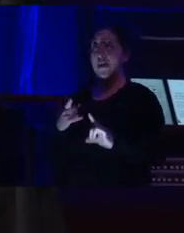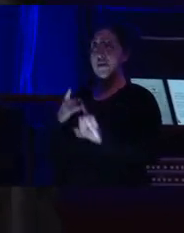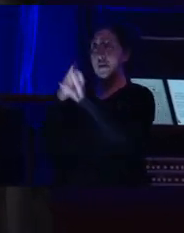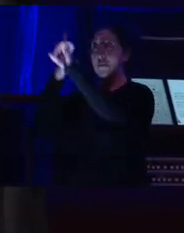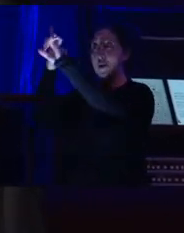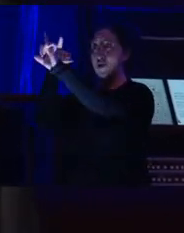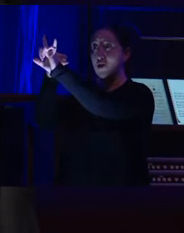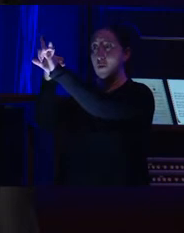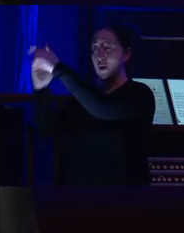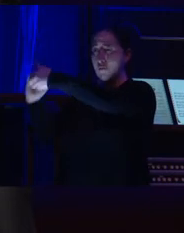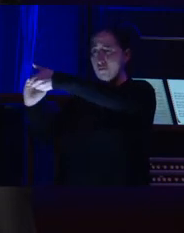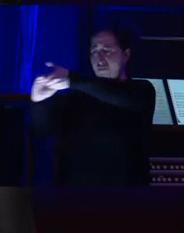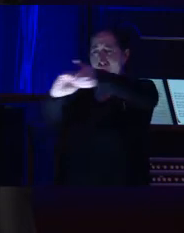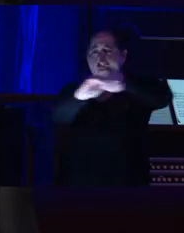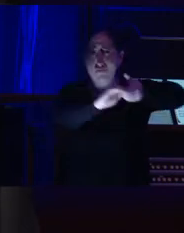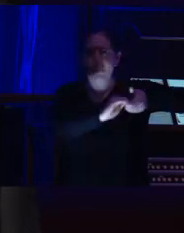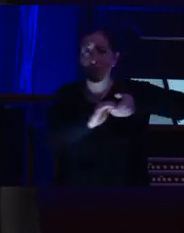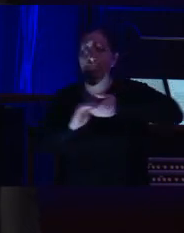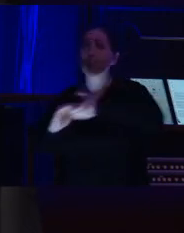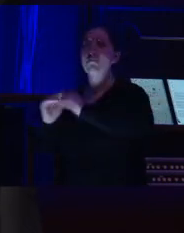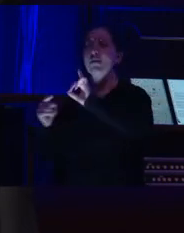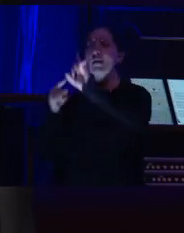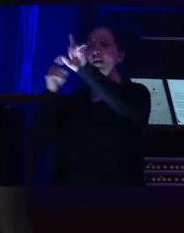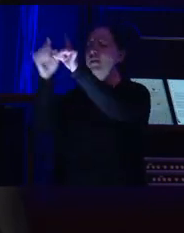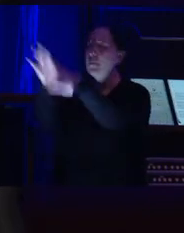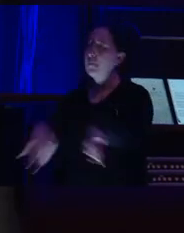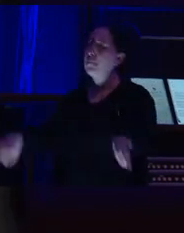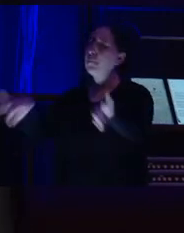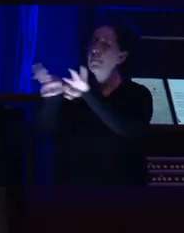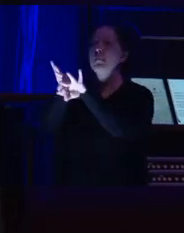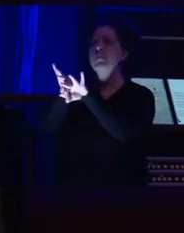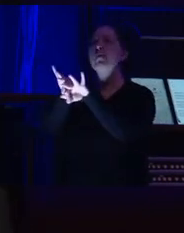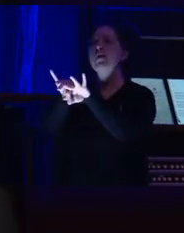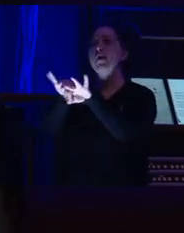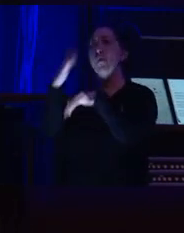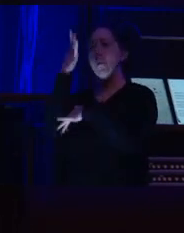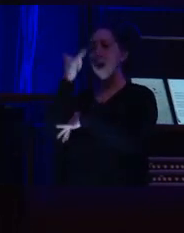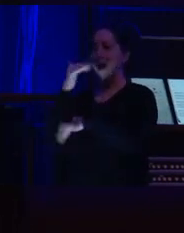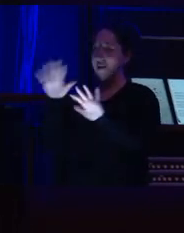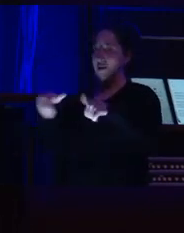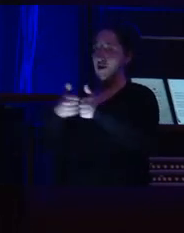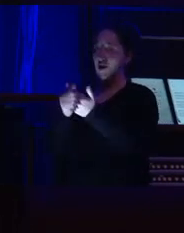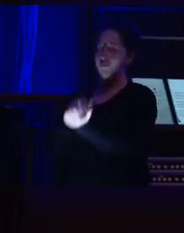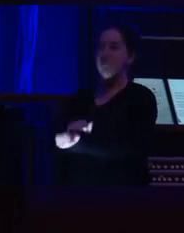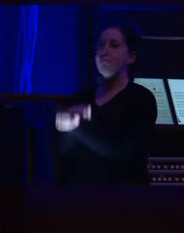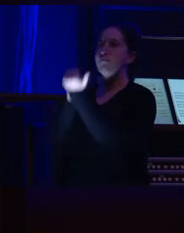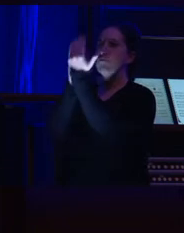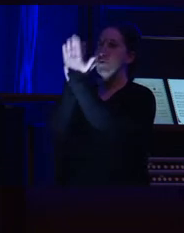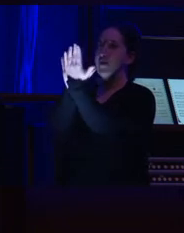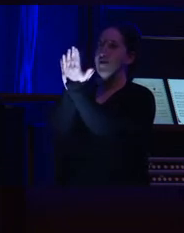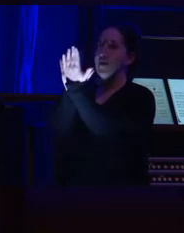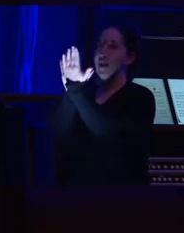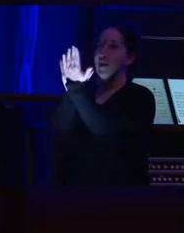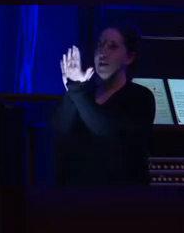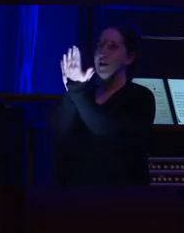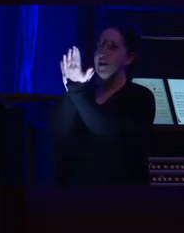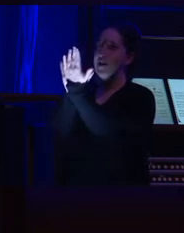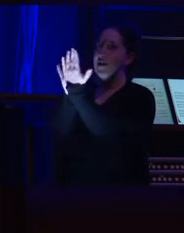all collectively must strive toward is even more important considering the challenges that we face as a collection of